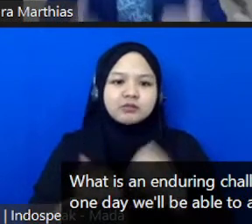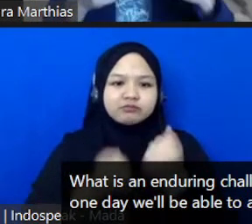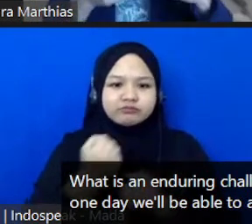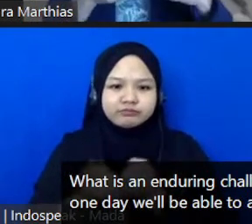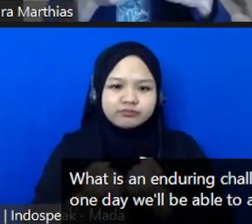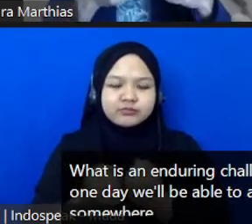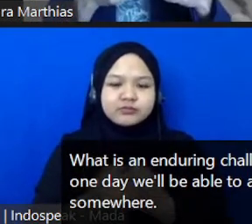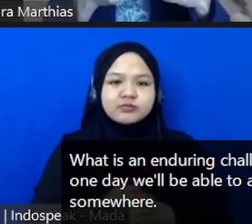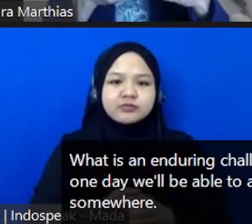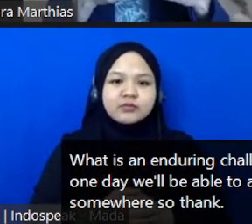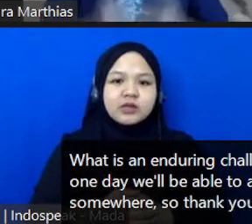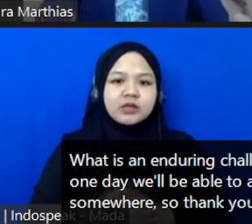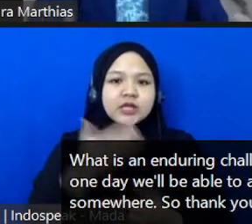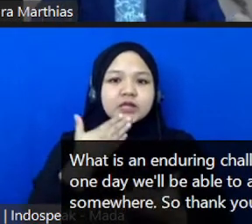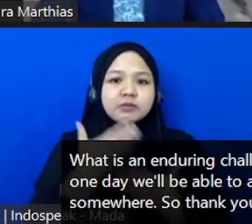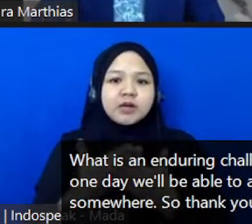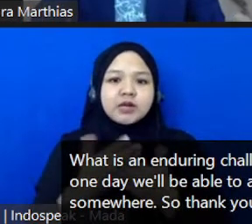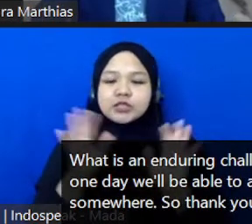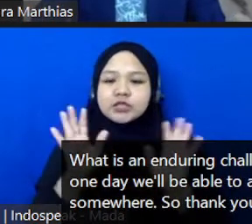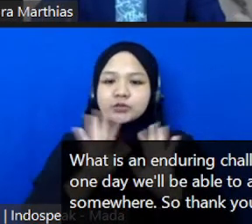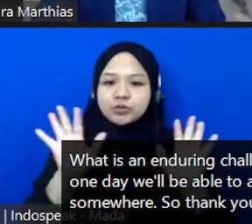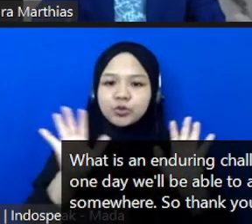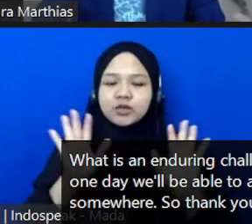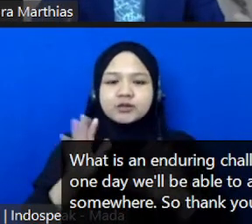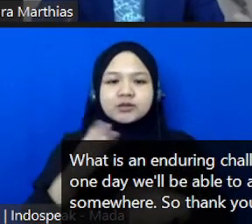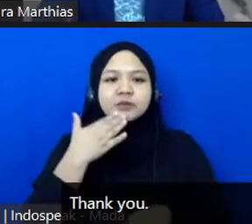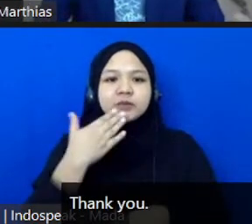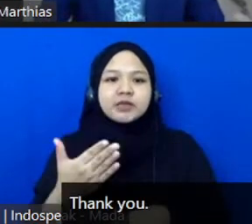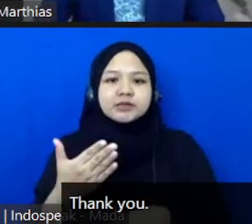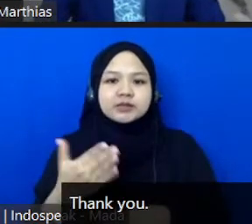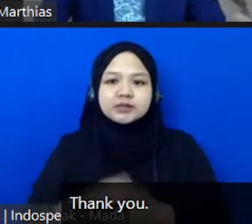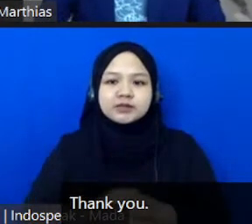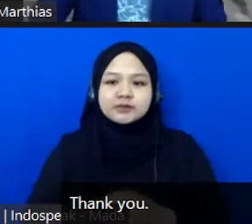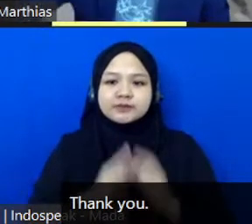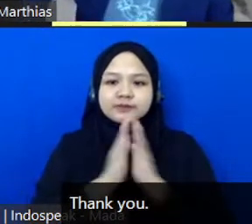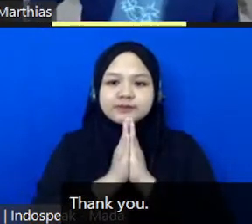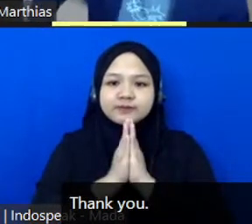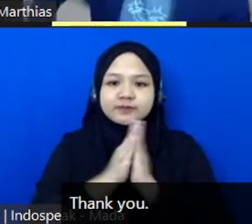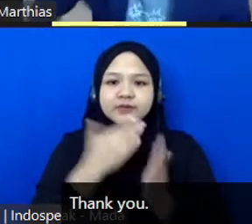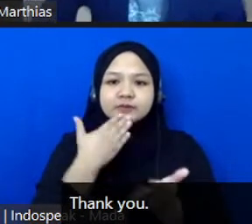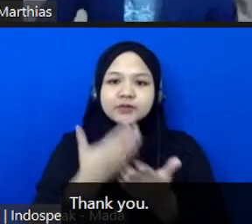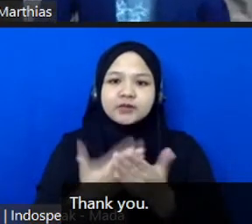somewhere. So thank you all. Terima kasih. Thank you. Terima kasih. Thank you.